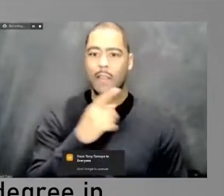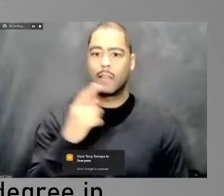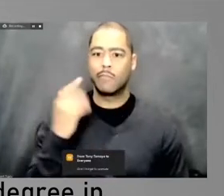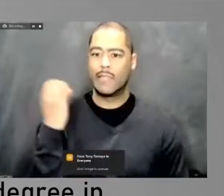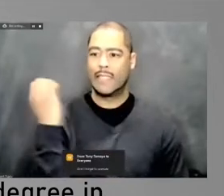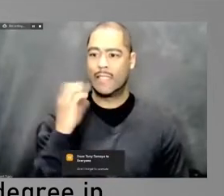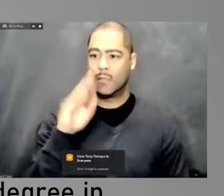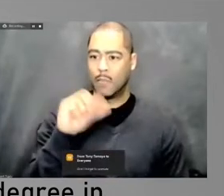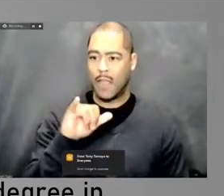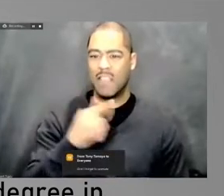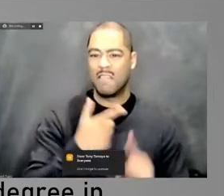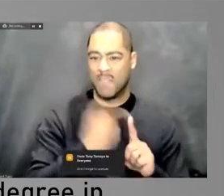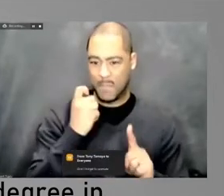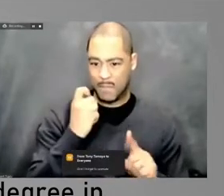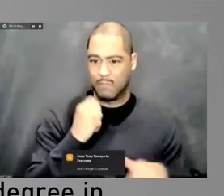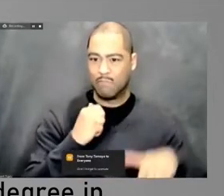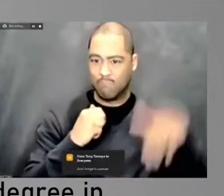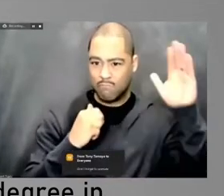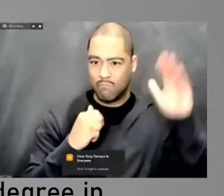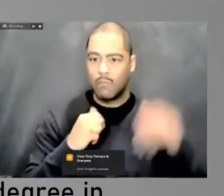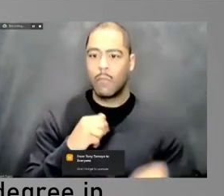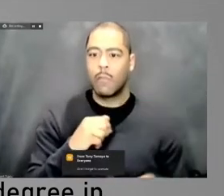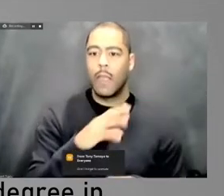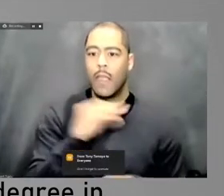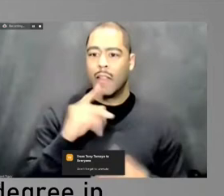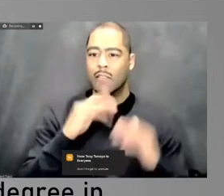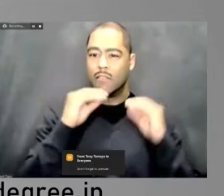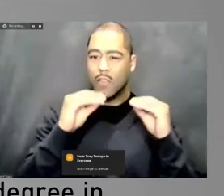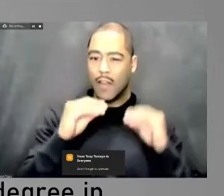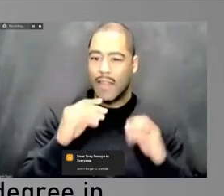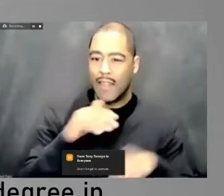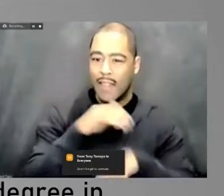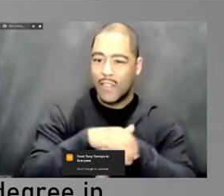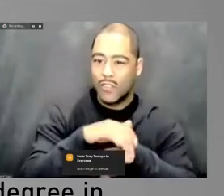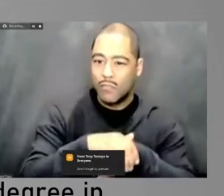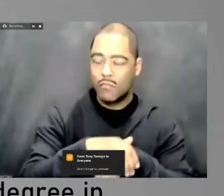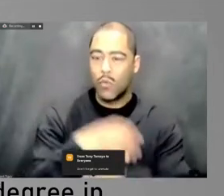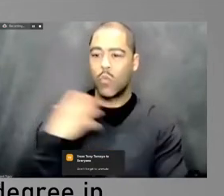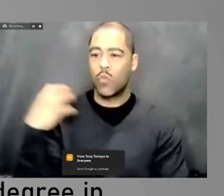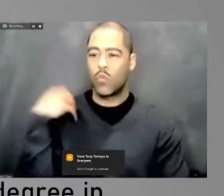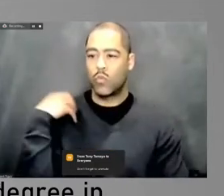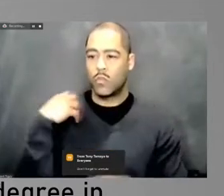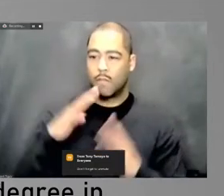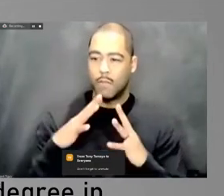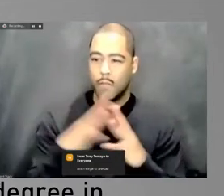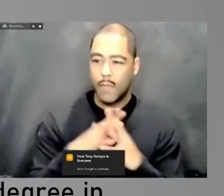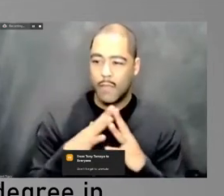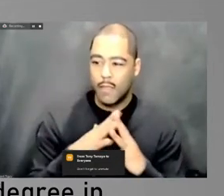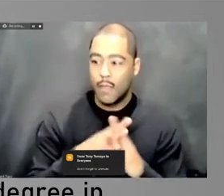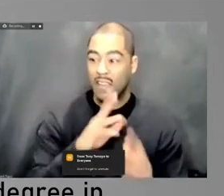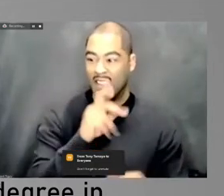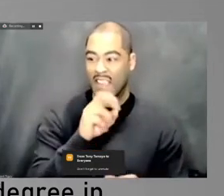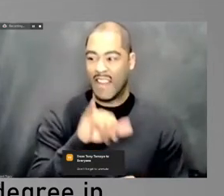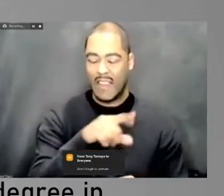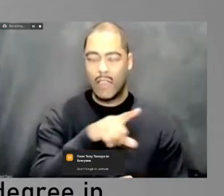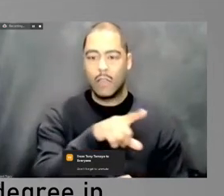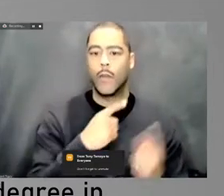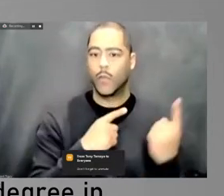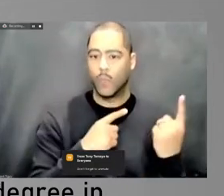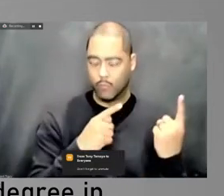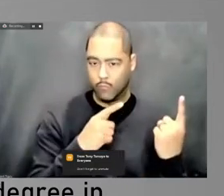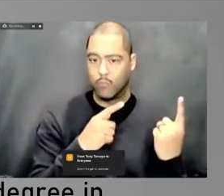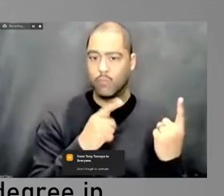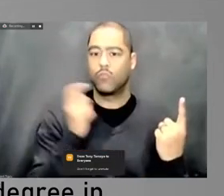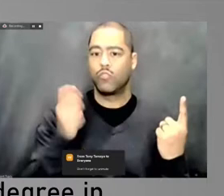Cerrito High School, where he taught English and coached football. Kenny is excited to join a group of talented judges and community